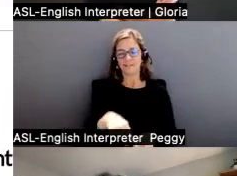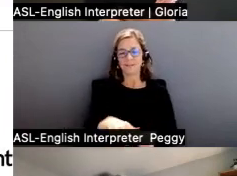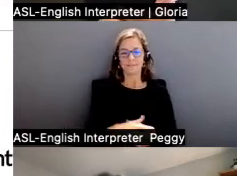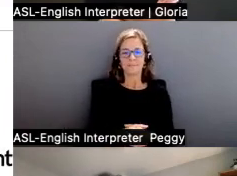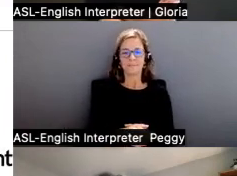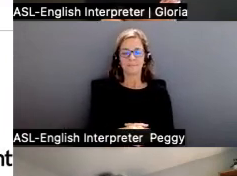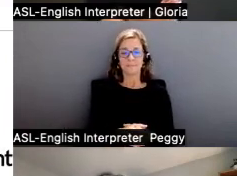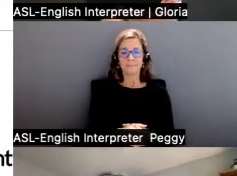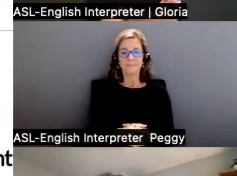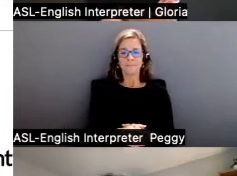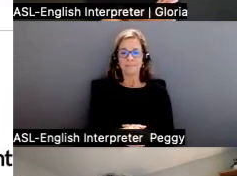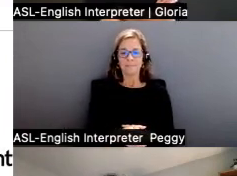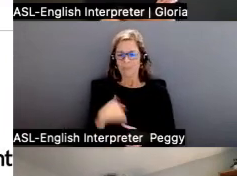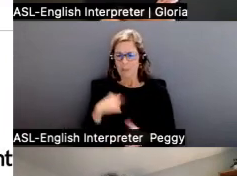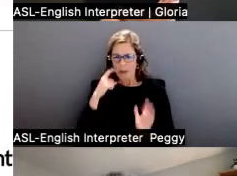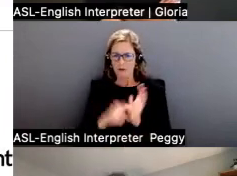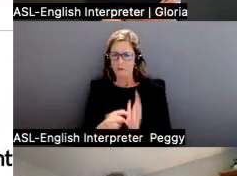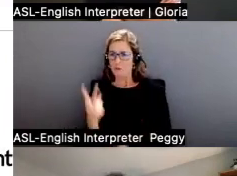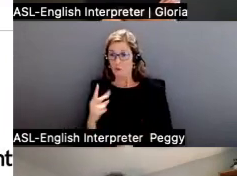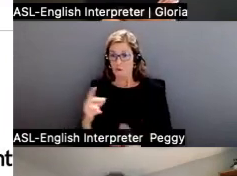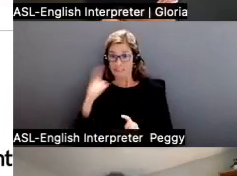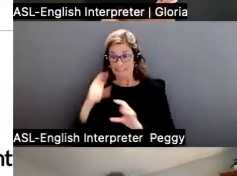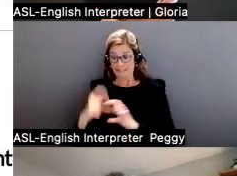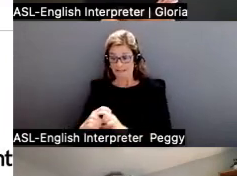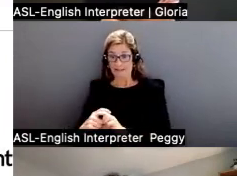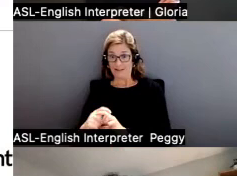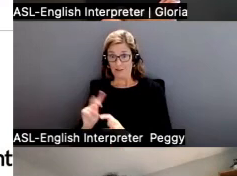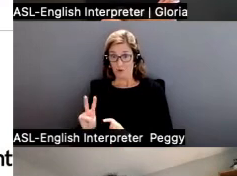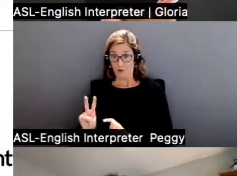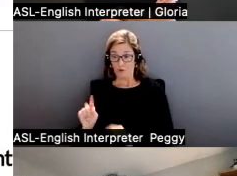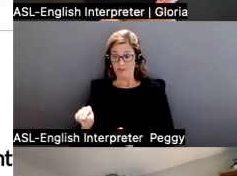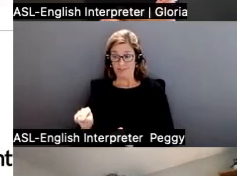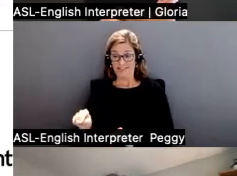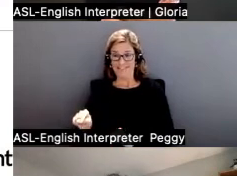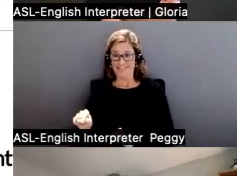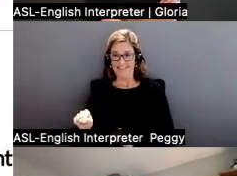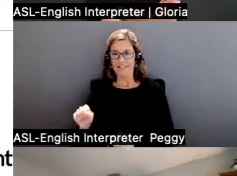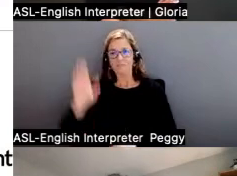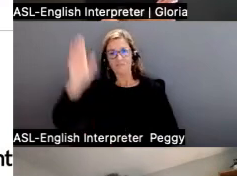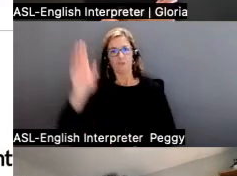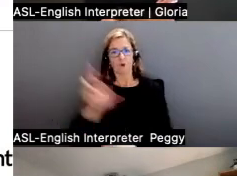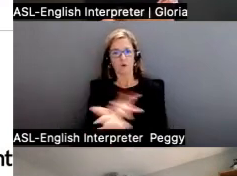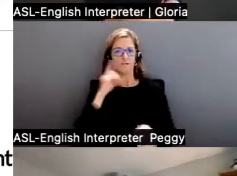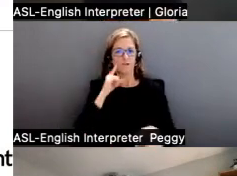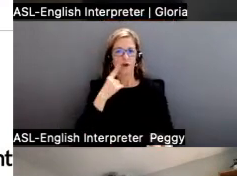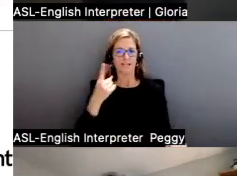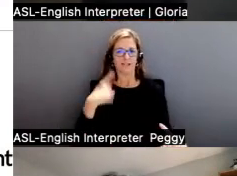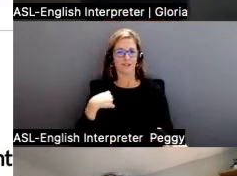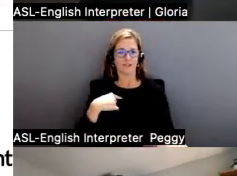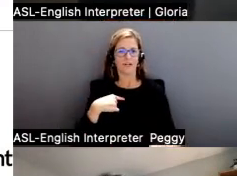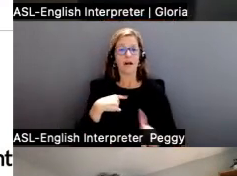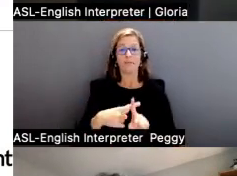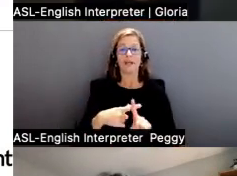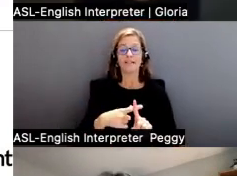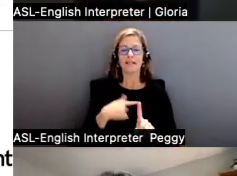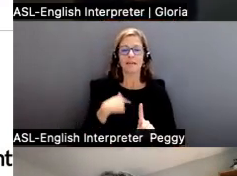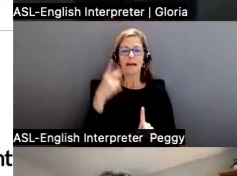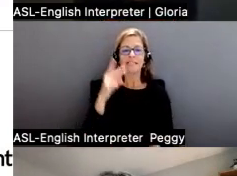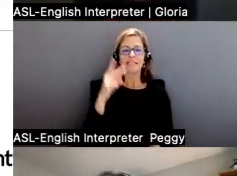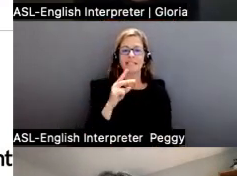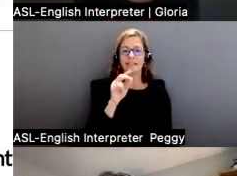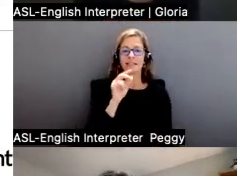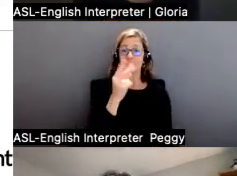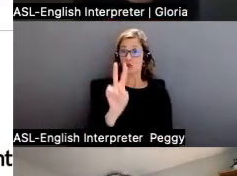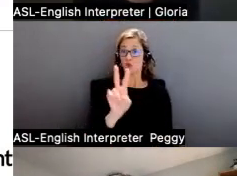to answer the questions. So I can see number 2 in the lower corner. And also on my light, I can see 2 that tells me you like